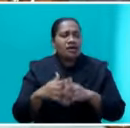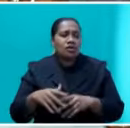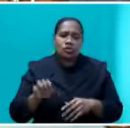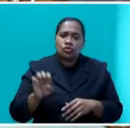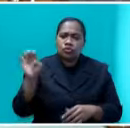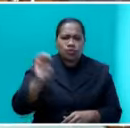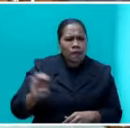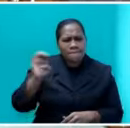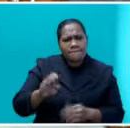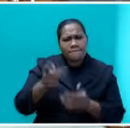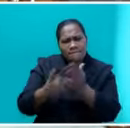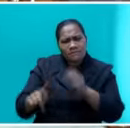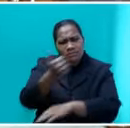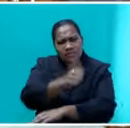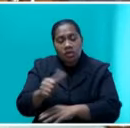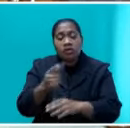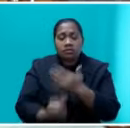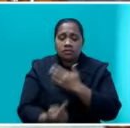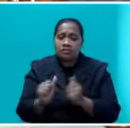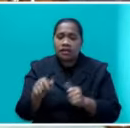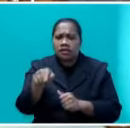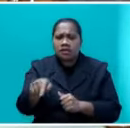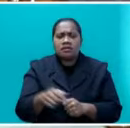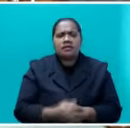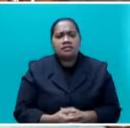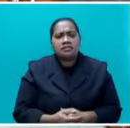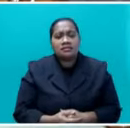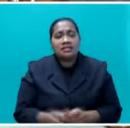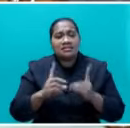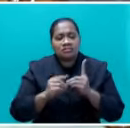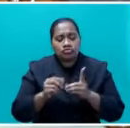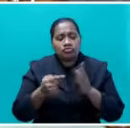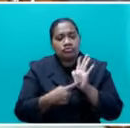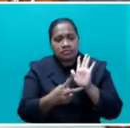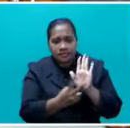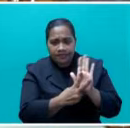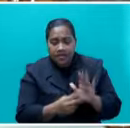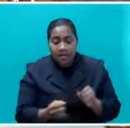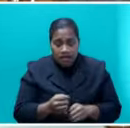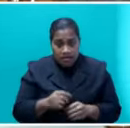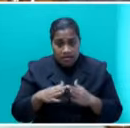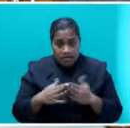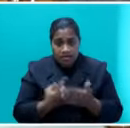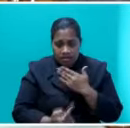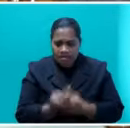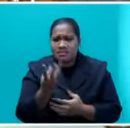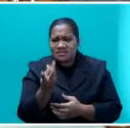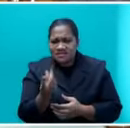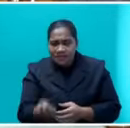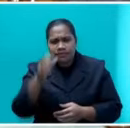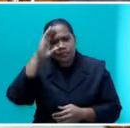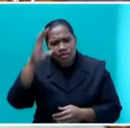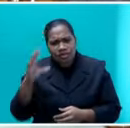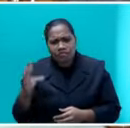Asia have completed the digital television migration progress. A growing concern is that countries that are still on analog technology